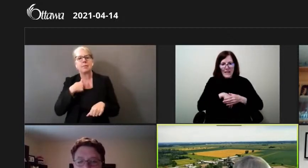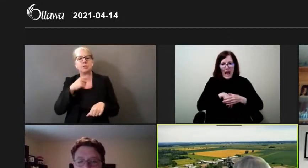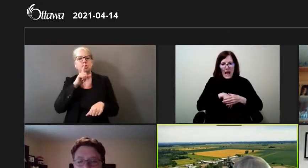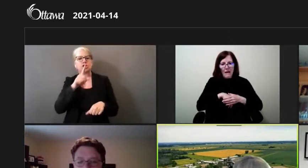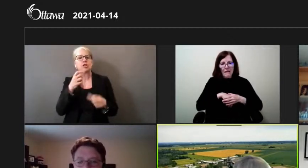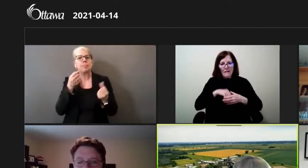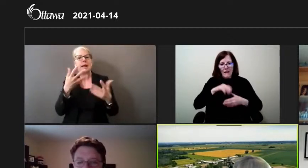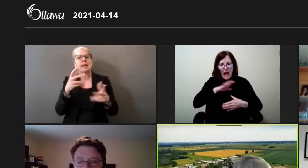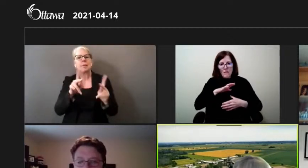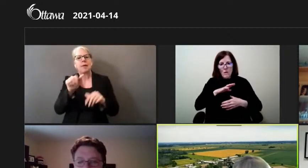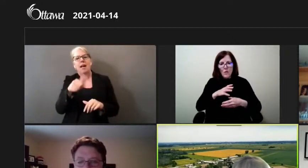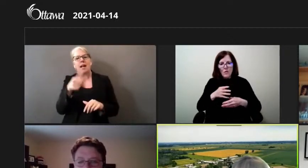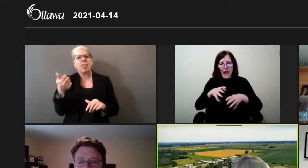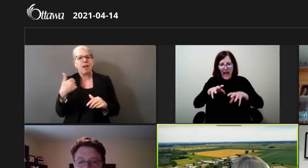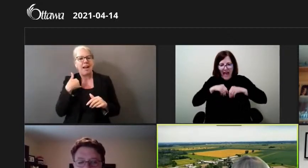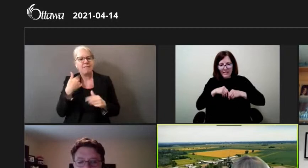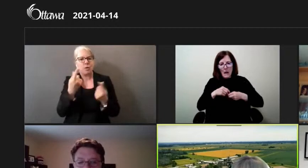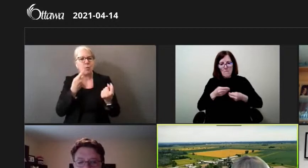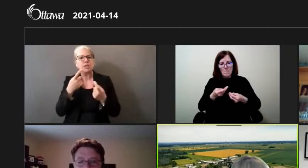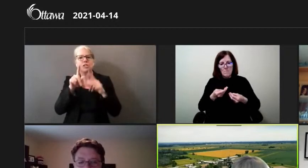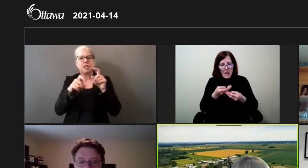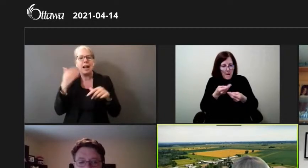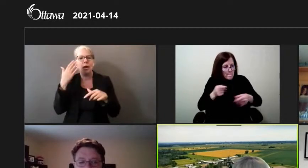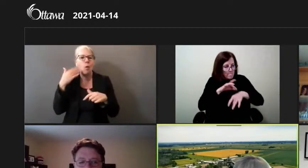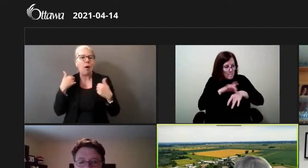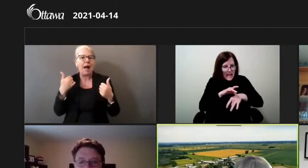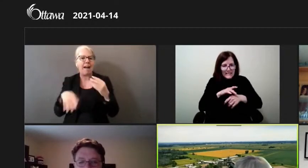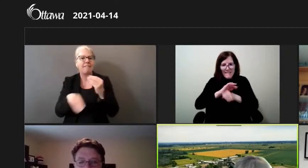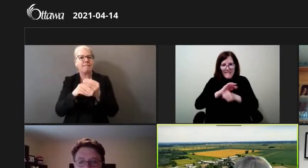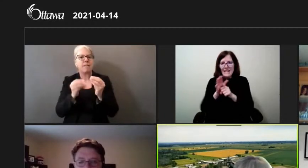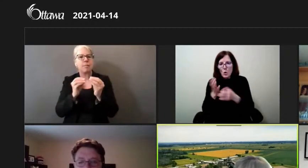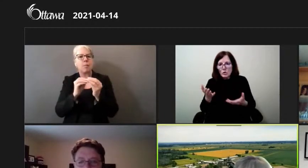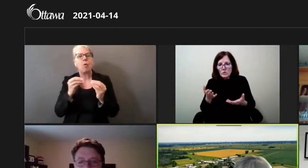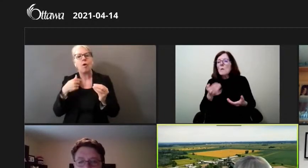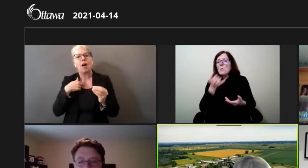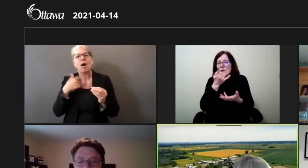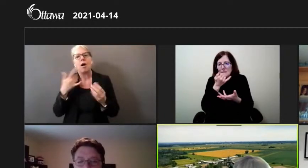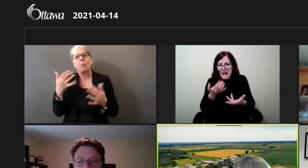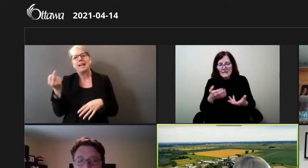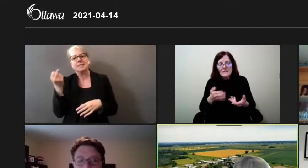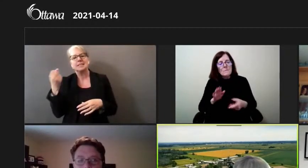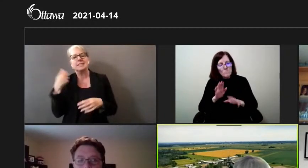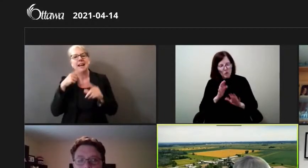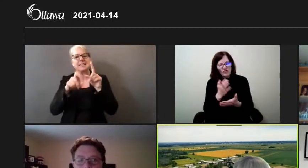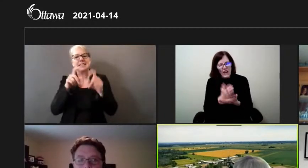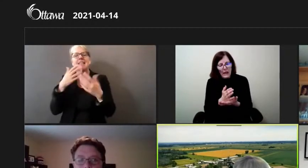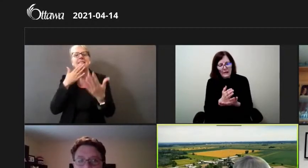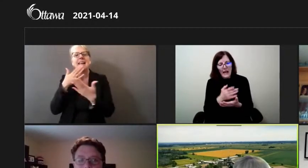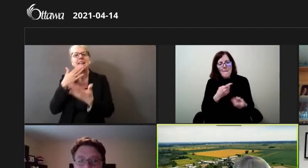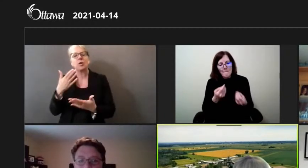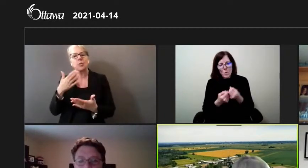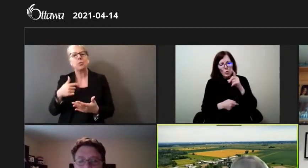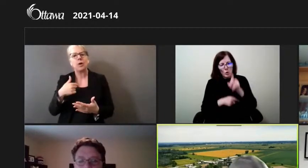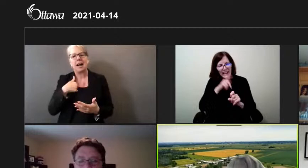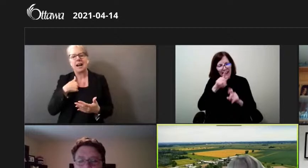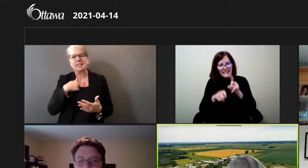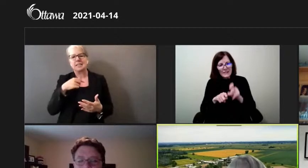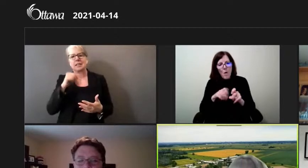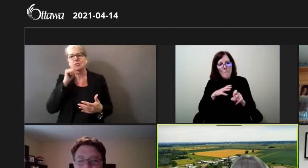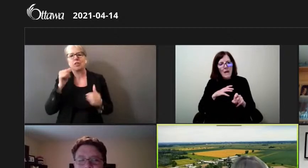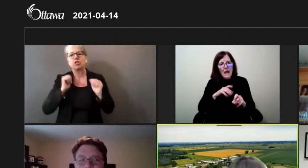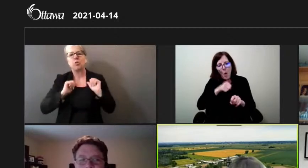people have other questions, and I know I have some more, but I'll just ask them on the side. I thank you all. I'm not trying to be a crabby old